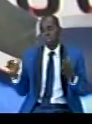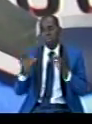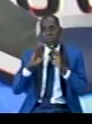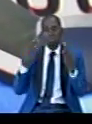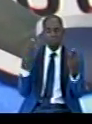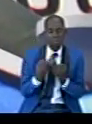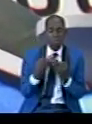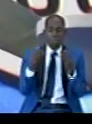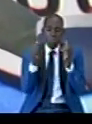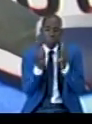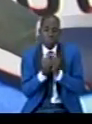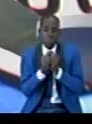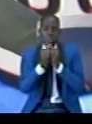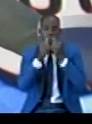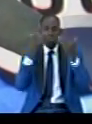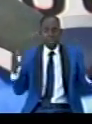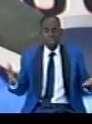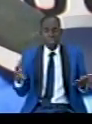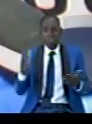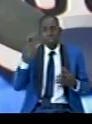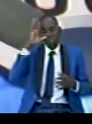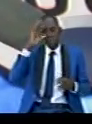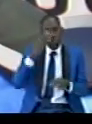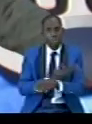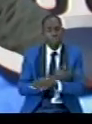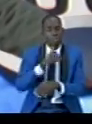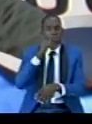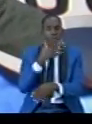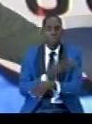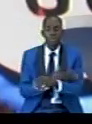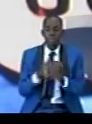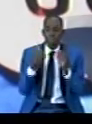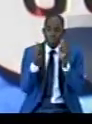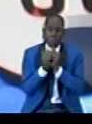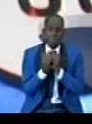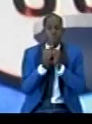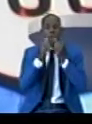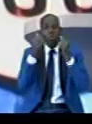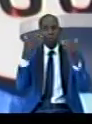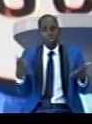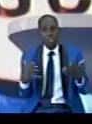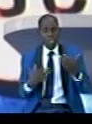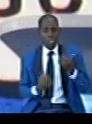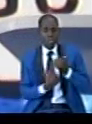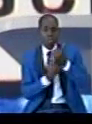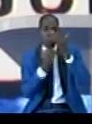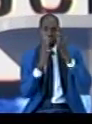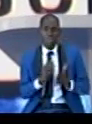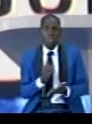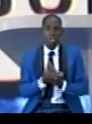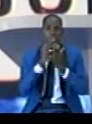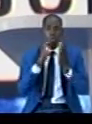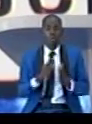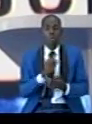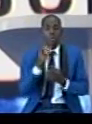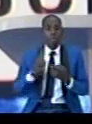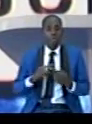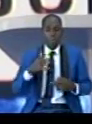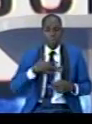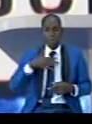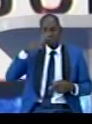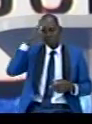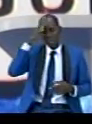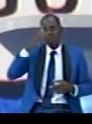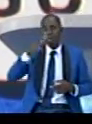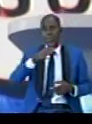mother, with or without helper or supporter. When my father and my mother